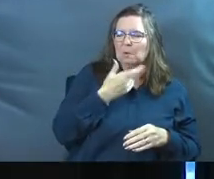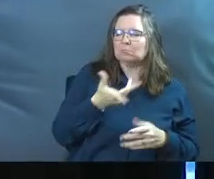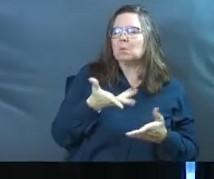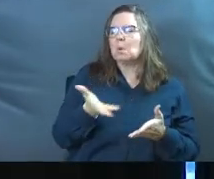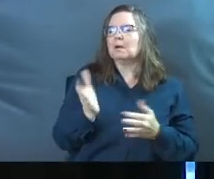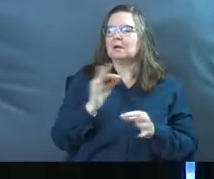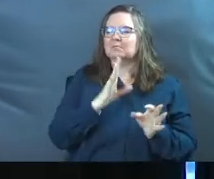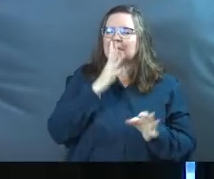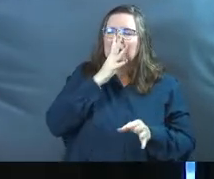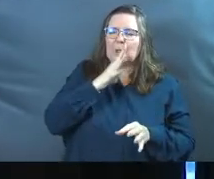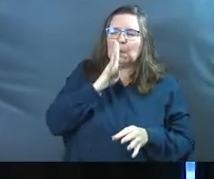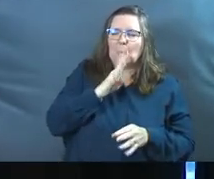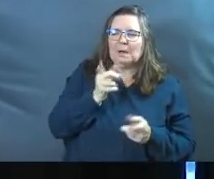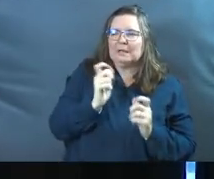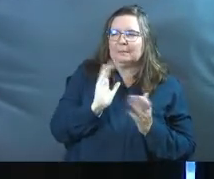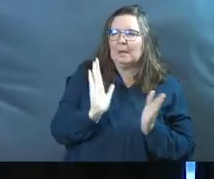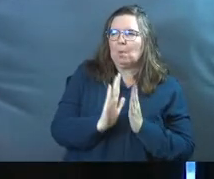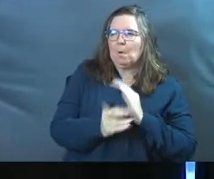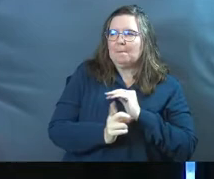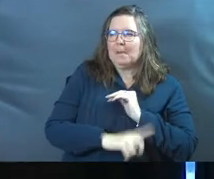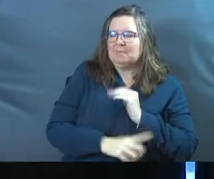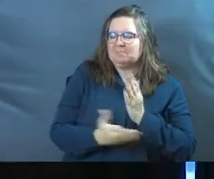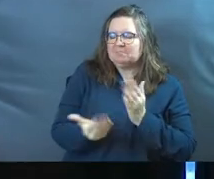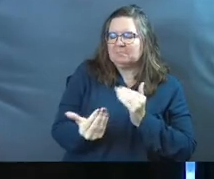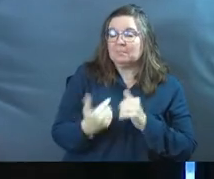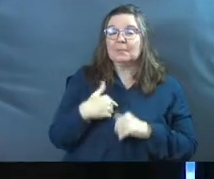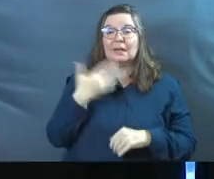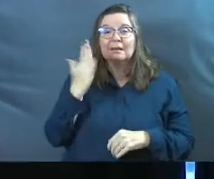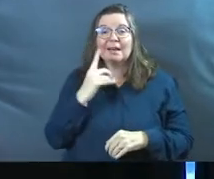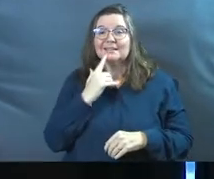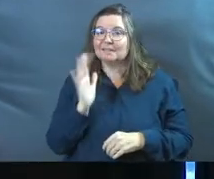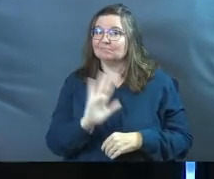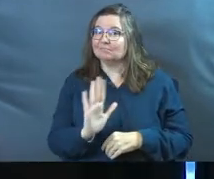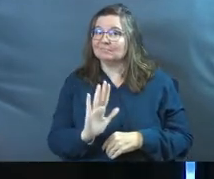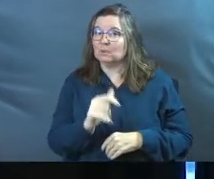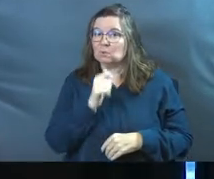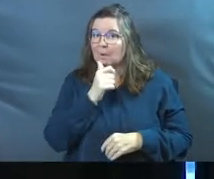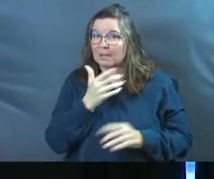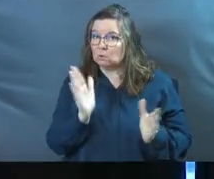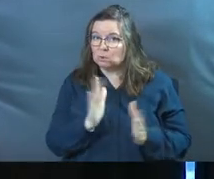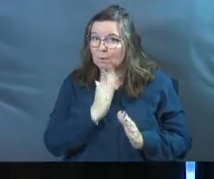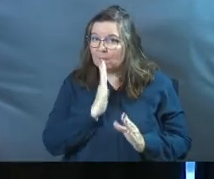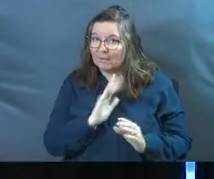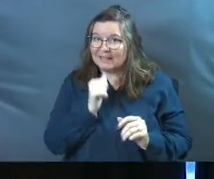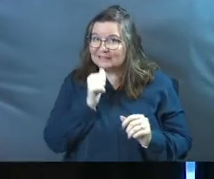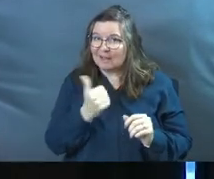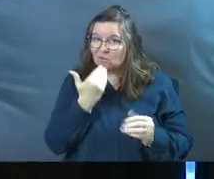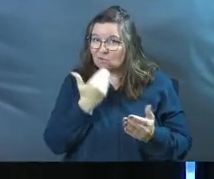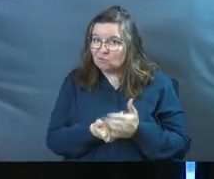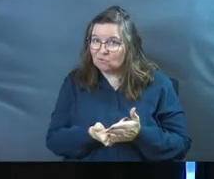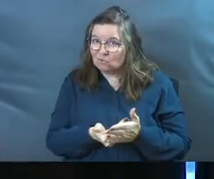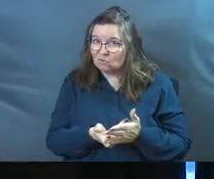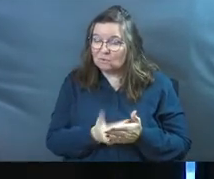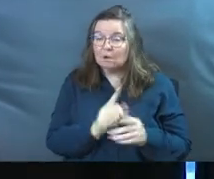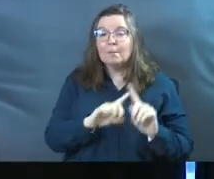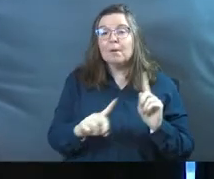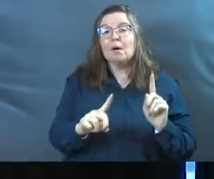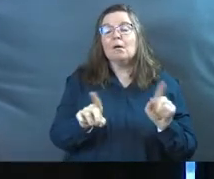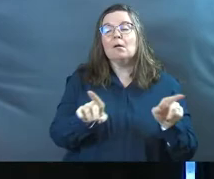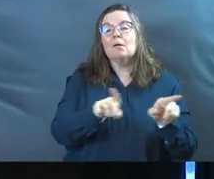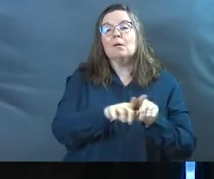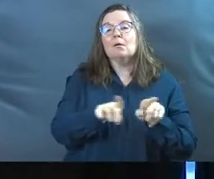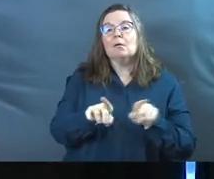why don't you look the other way and give me a very small punishment? God here is saying, don't make it too small. That's not just. But